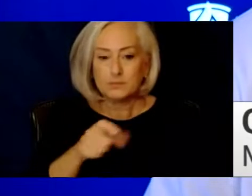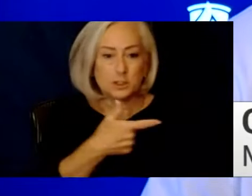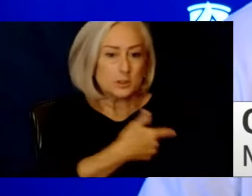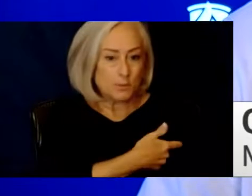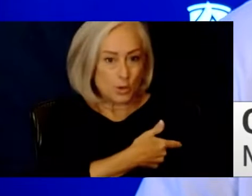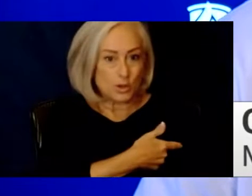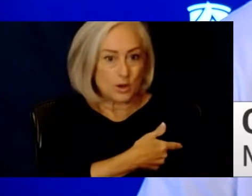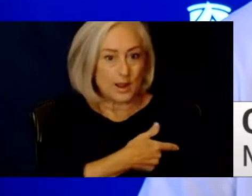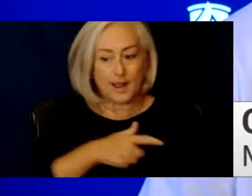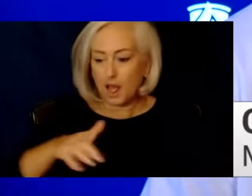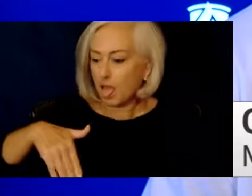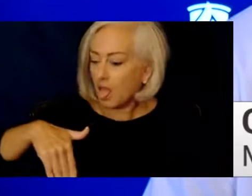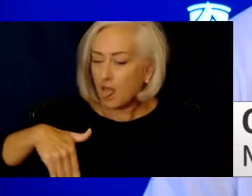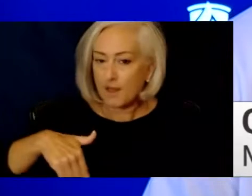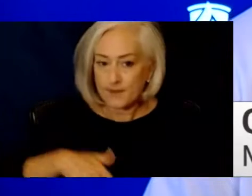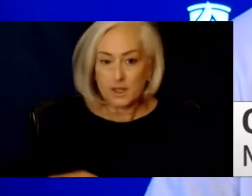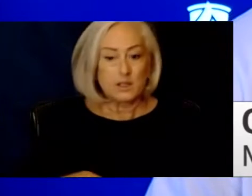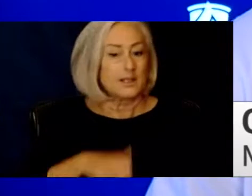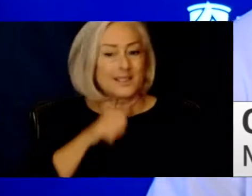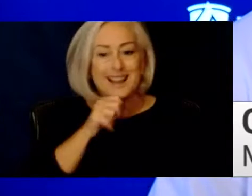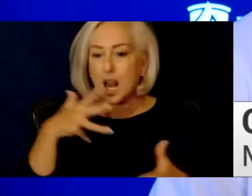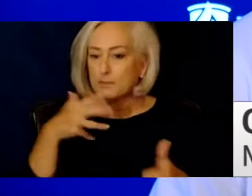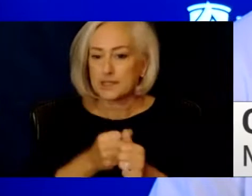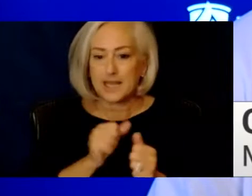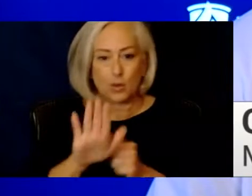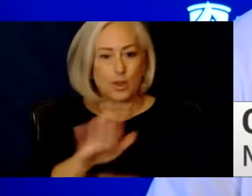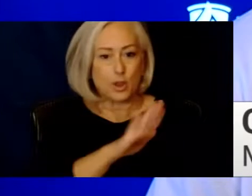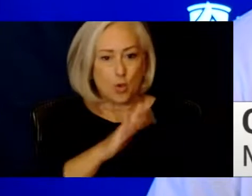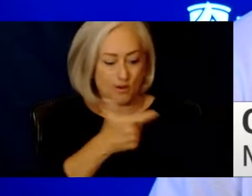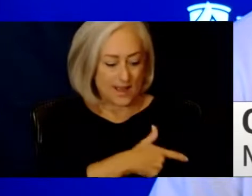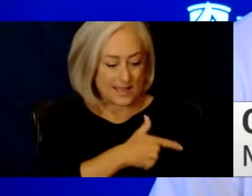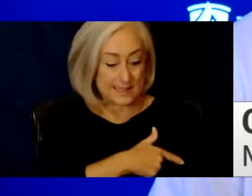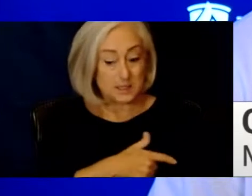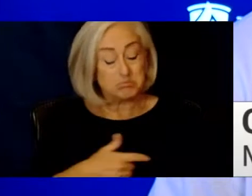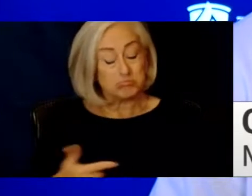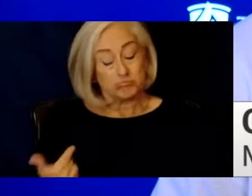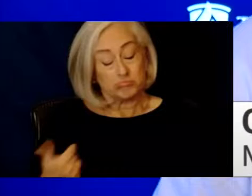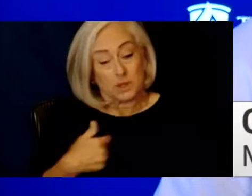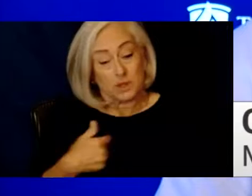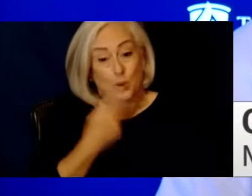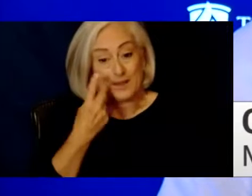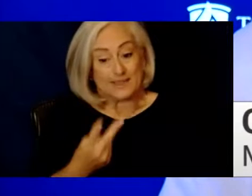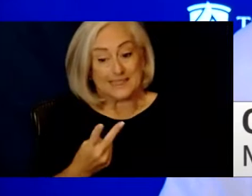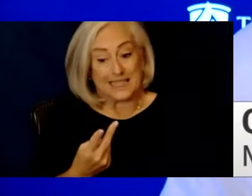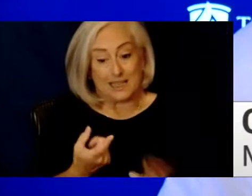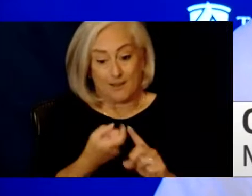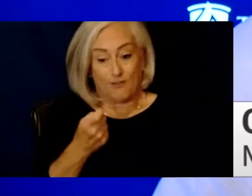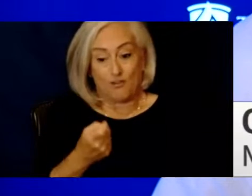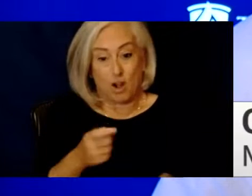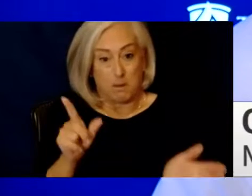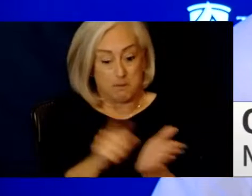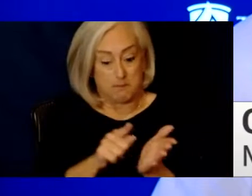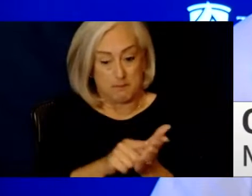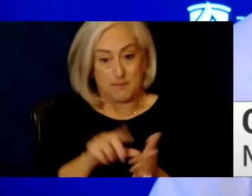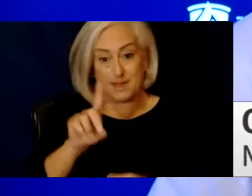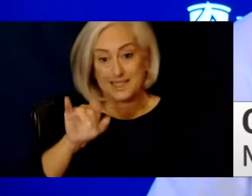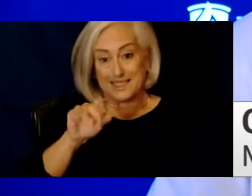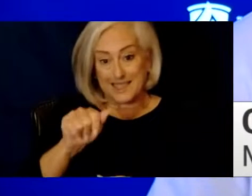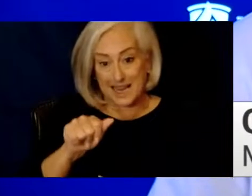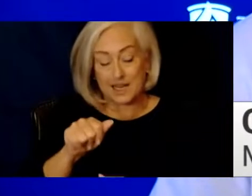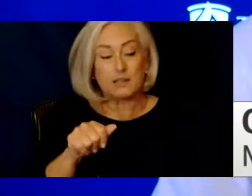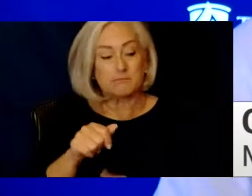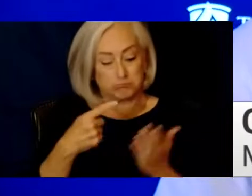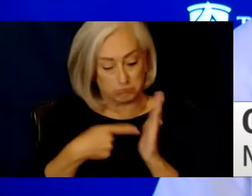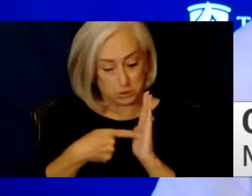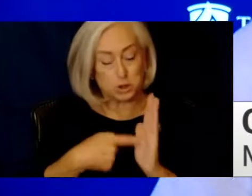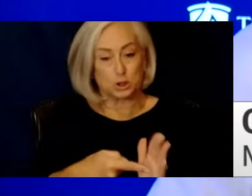up to date. Again, what we really have seen, and the best published data would continue to support this, that if you are not up to date with